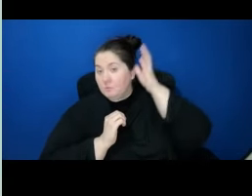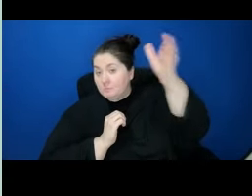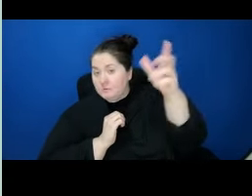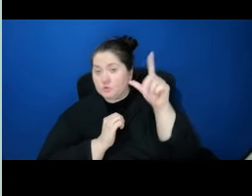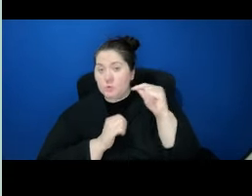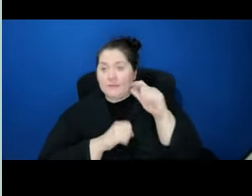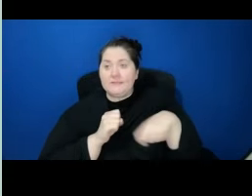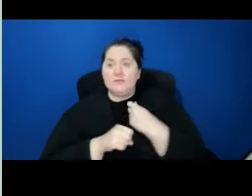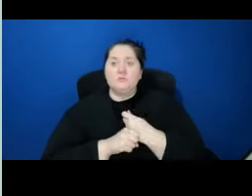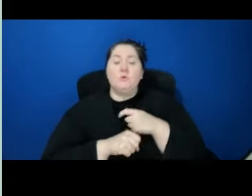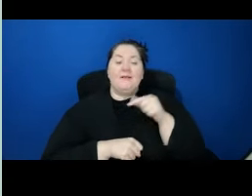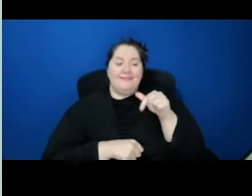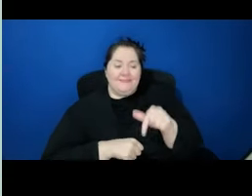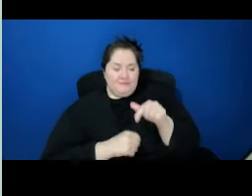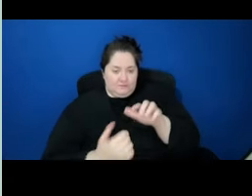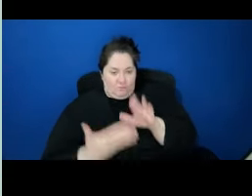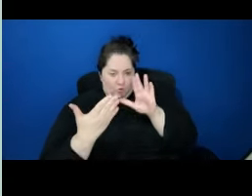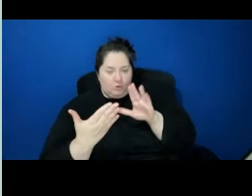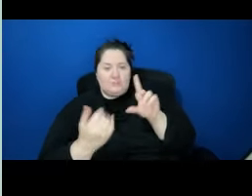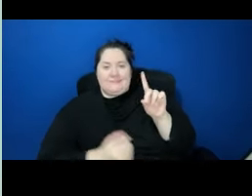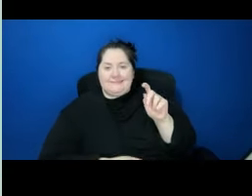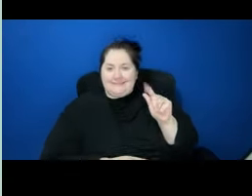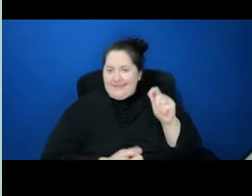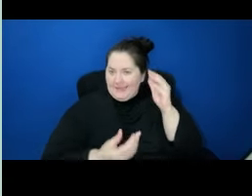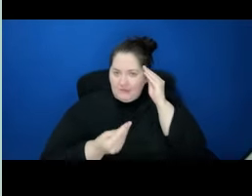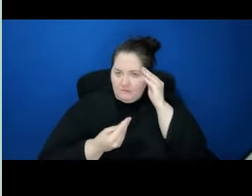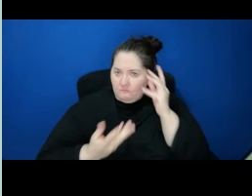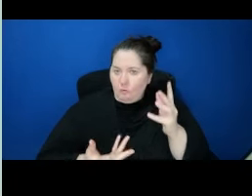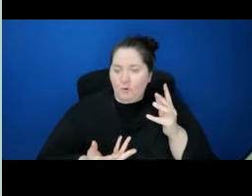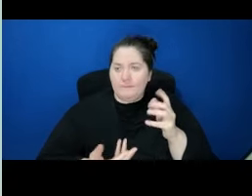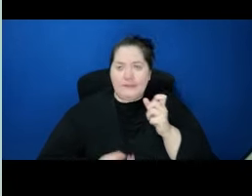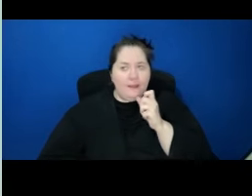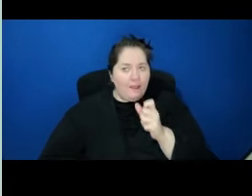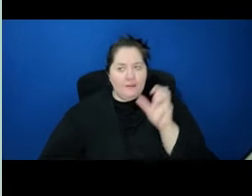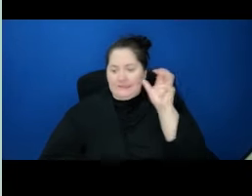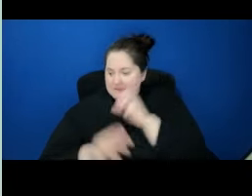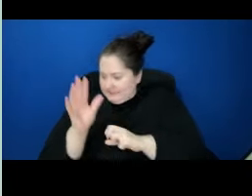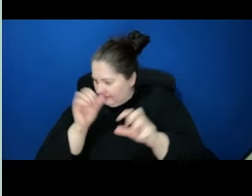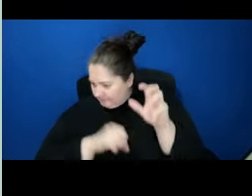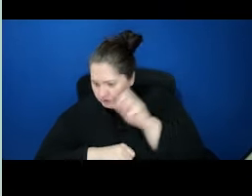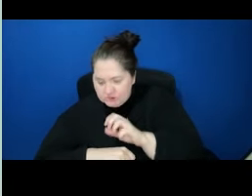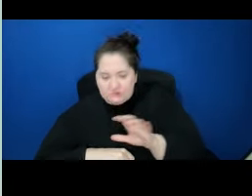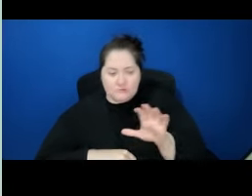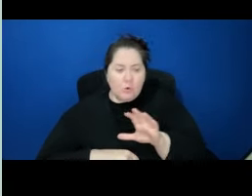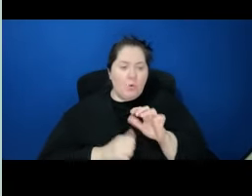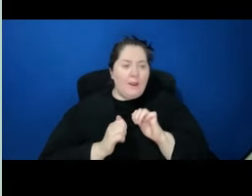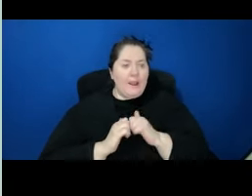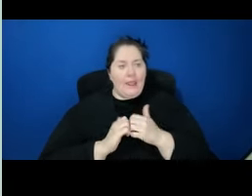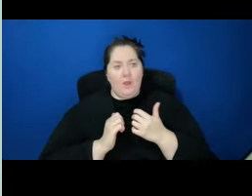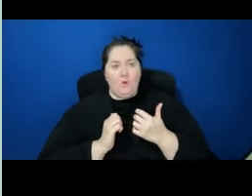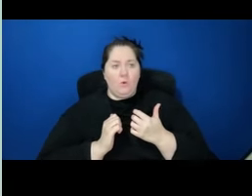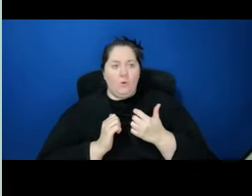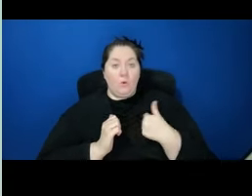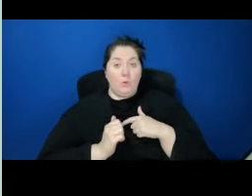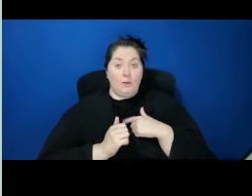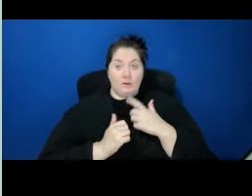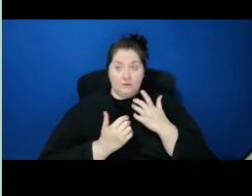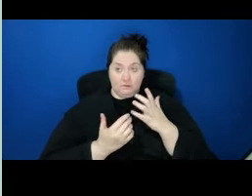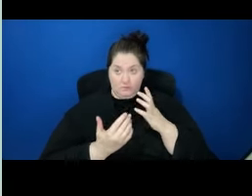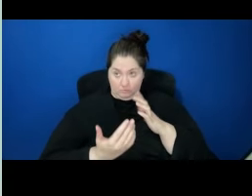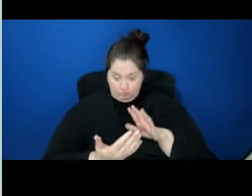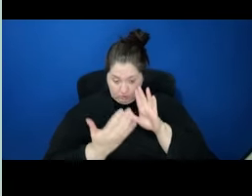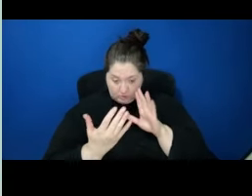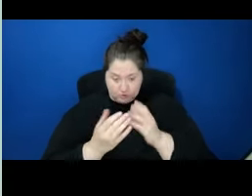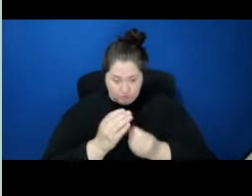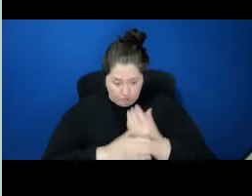data-informed approach. It's not and any assumptions or how we're approaching growth and housing over